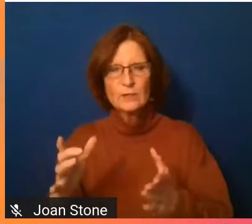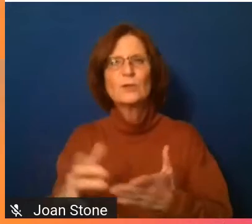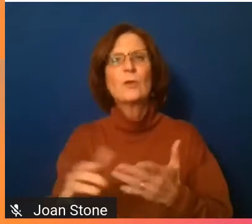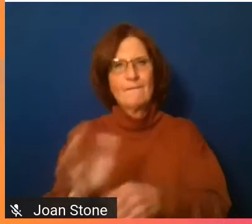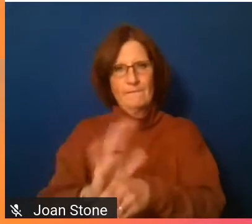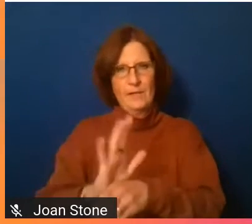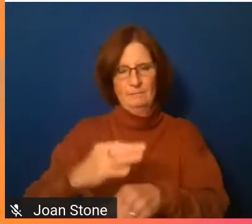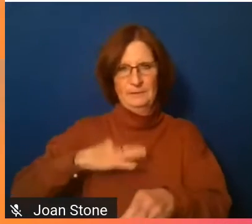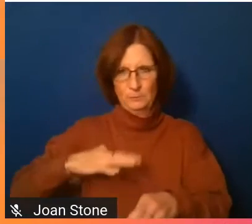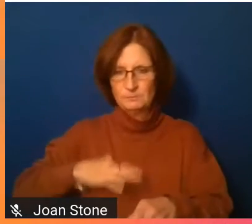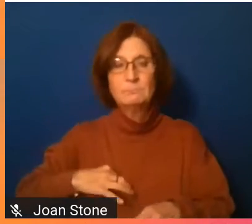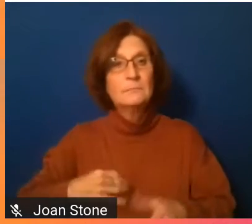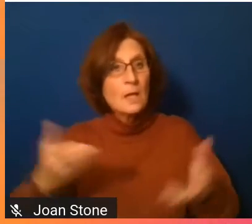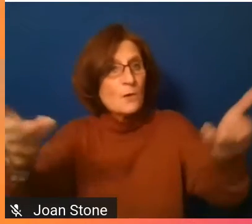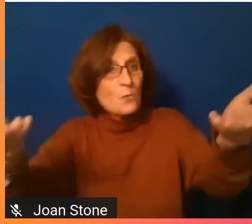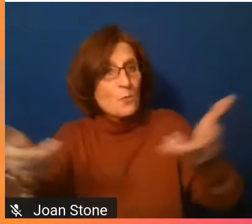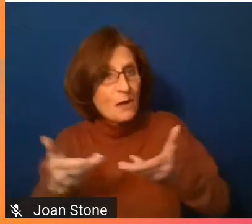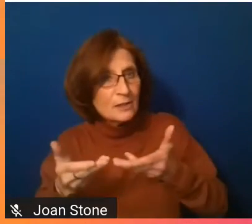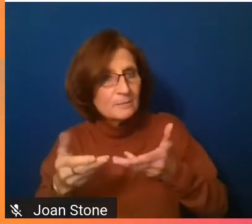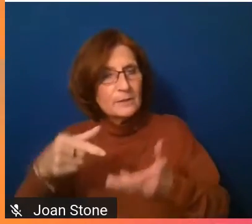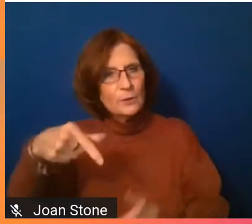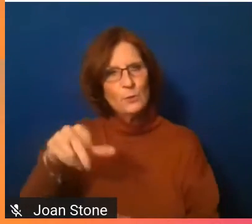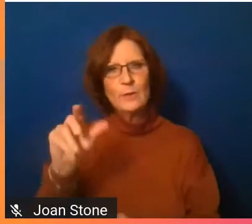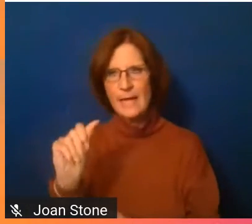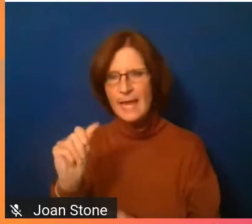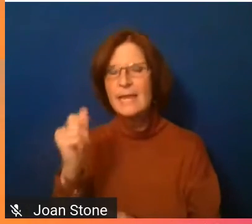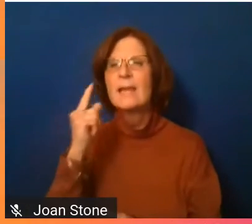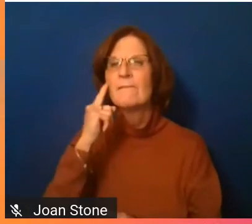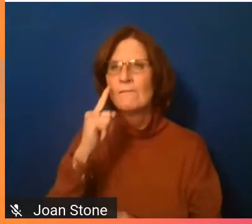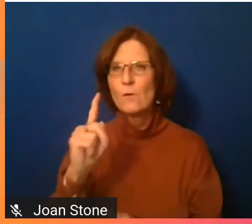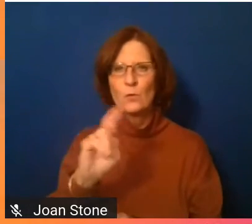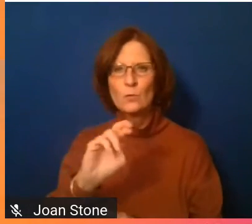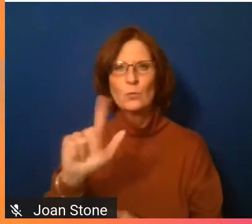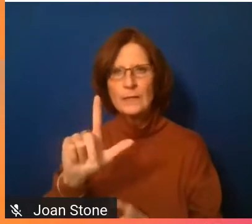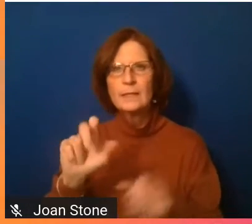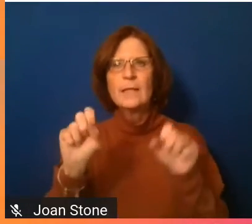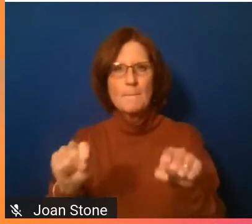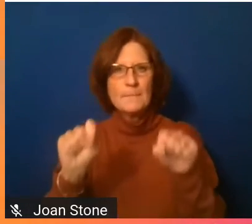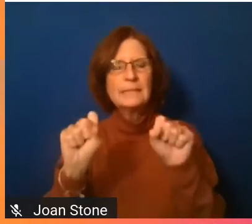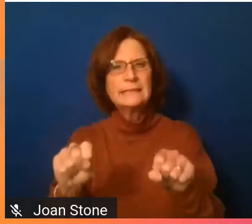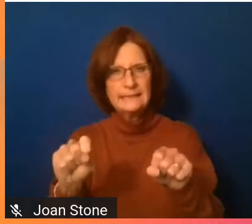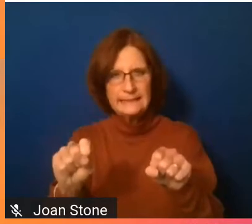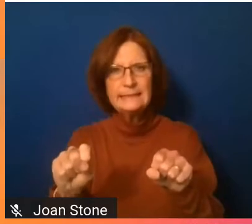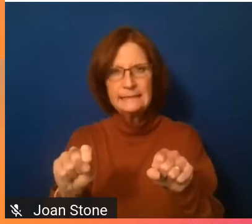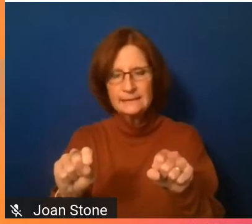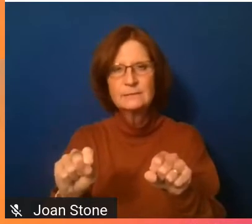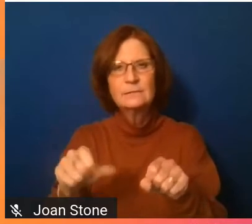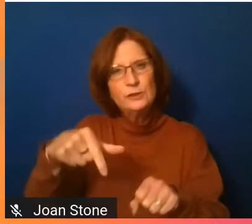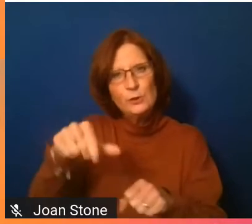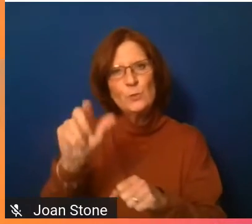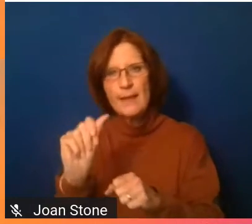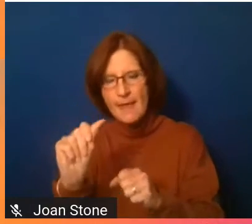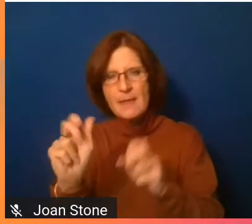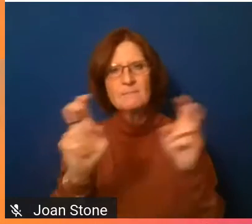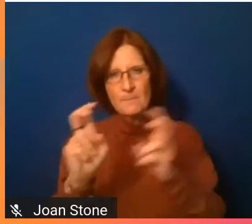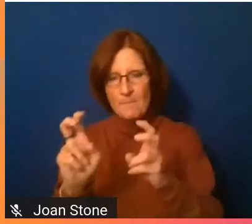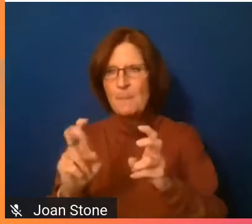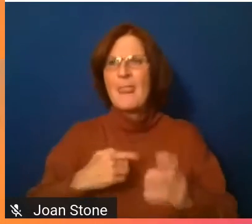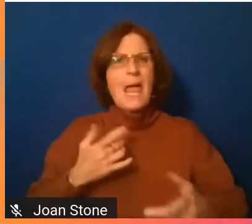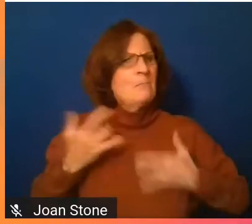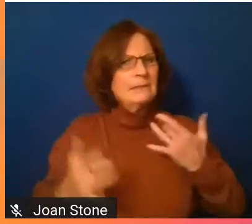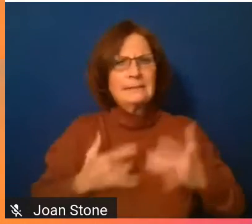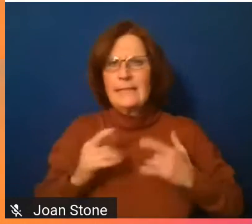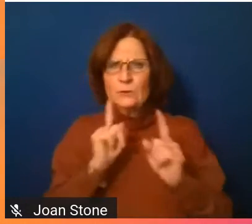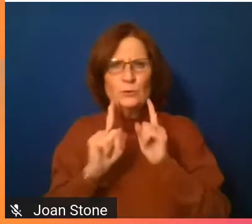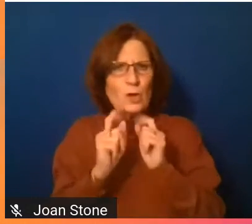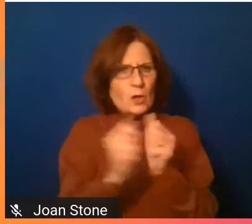the Q&A for the ReelAbilities Block 2 Shorts program. I'm excited to talk to the filmmakers